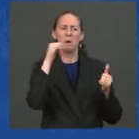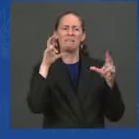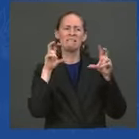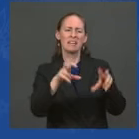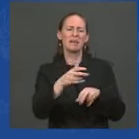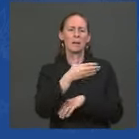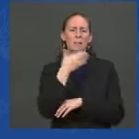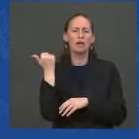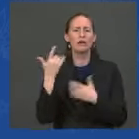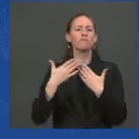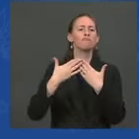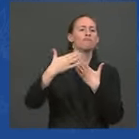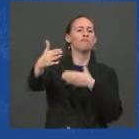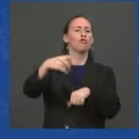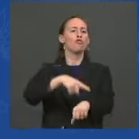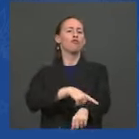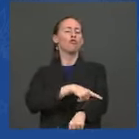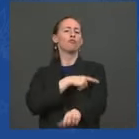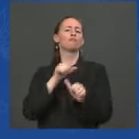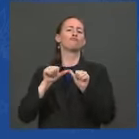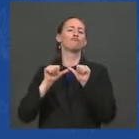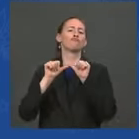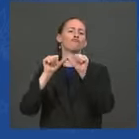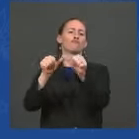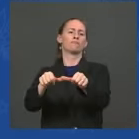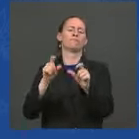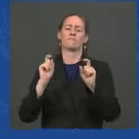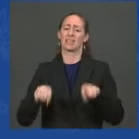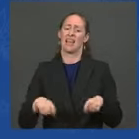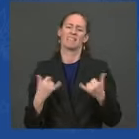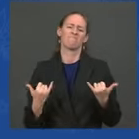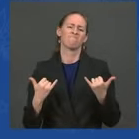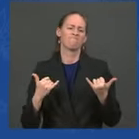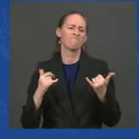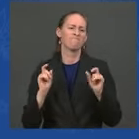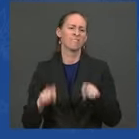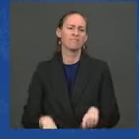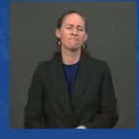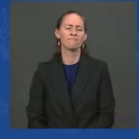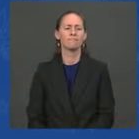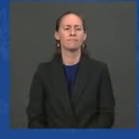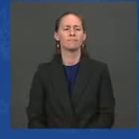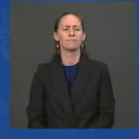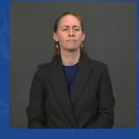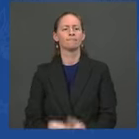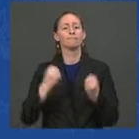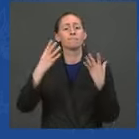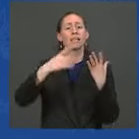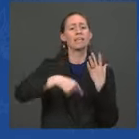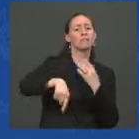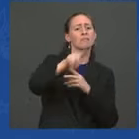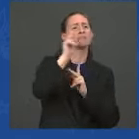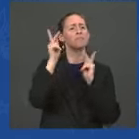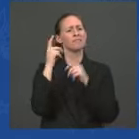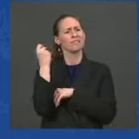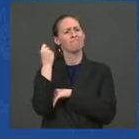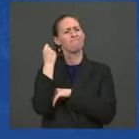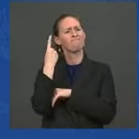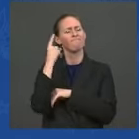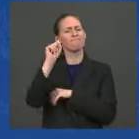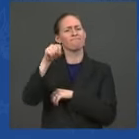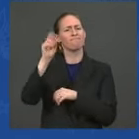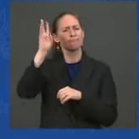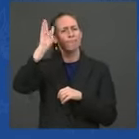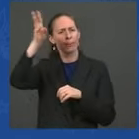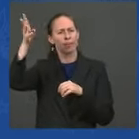well-being. This needs to change. Working folks understand it. That's why, despite the attacks and misinformation, my